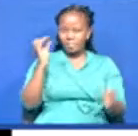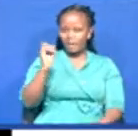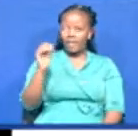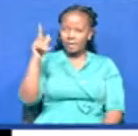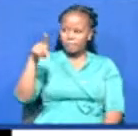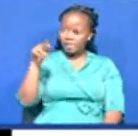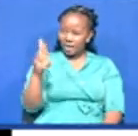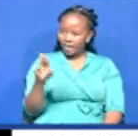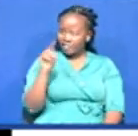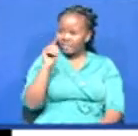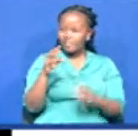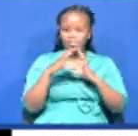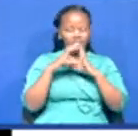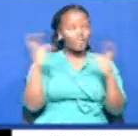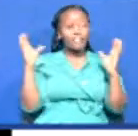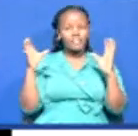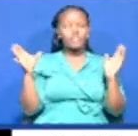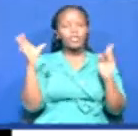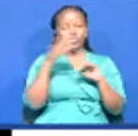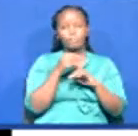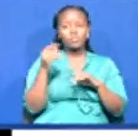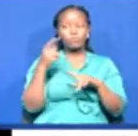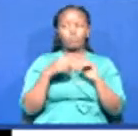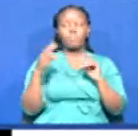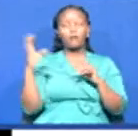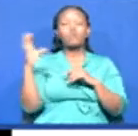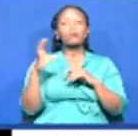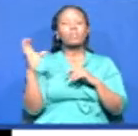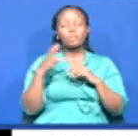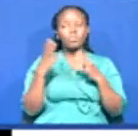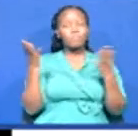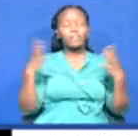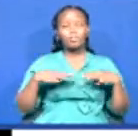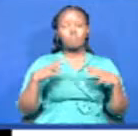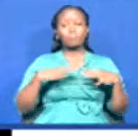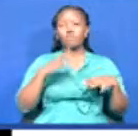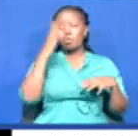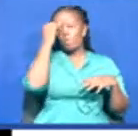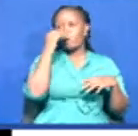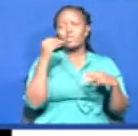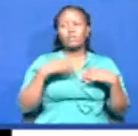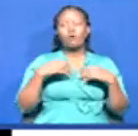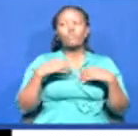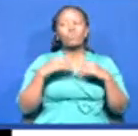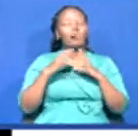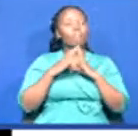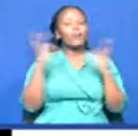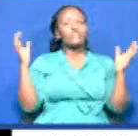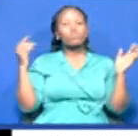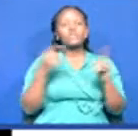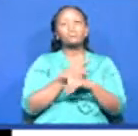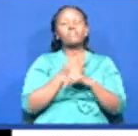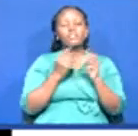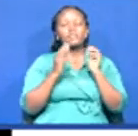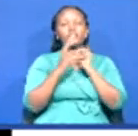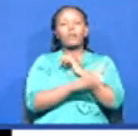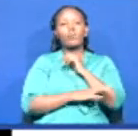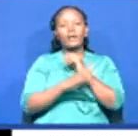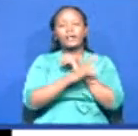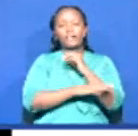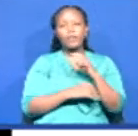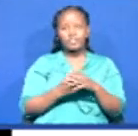we look at from the consumer's perspective, because it's gonna make a huge difference in this country. But